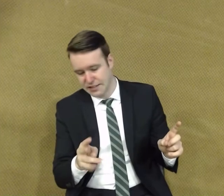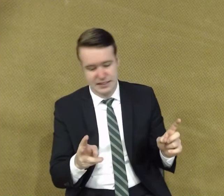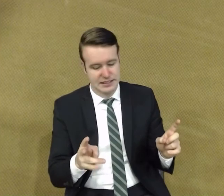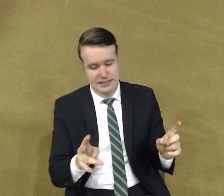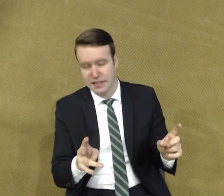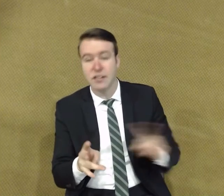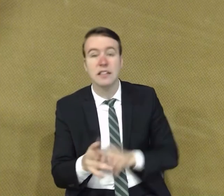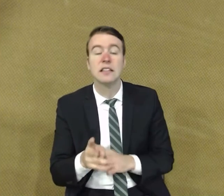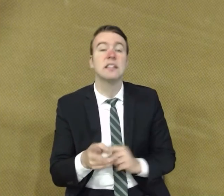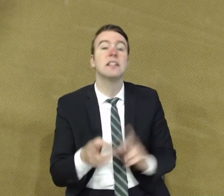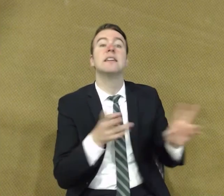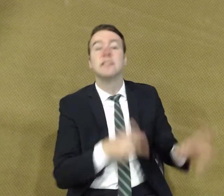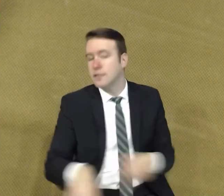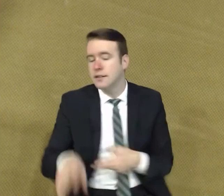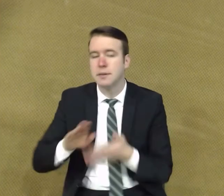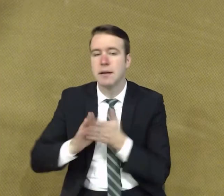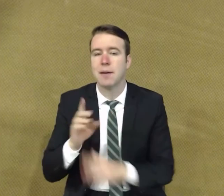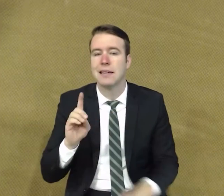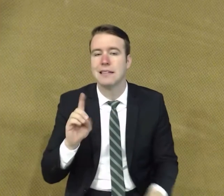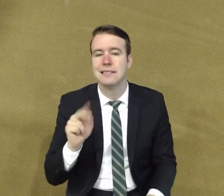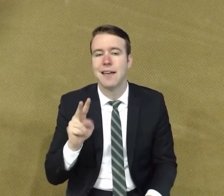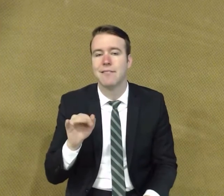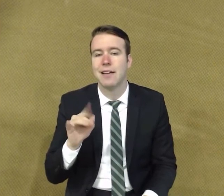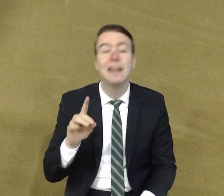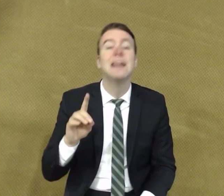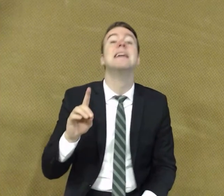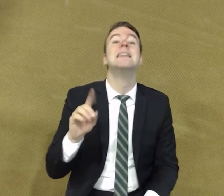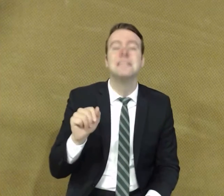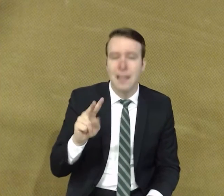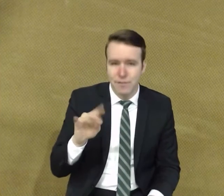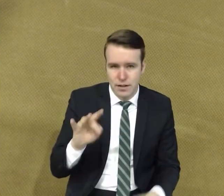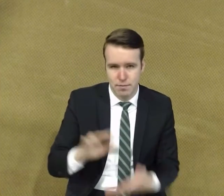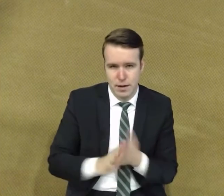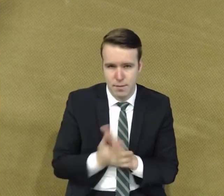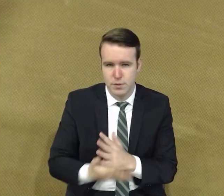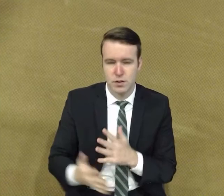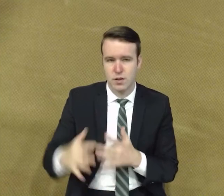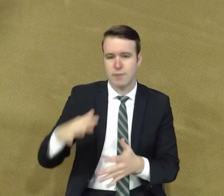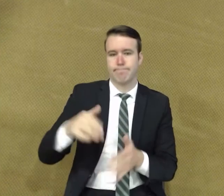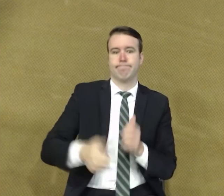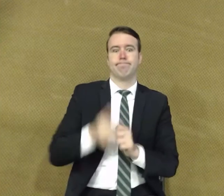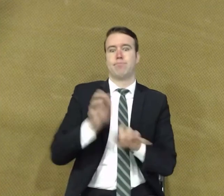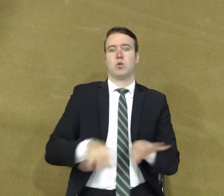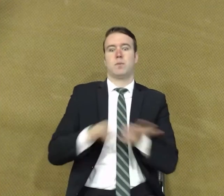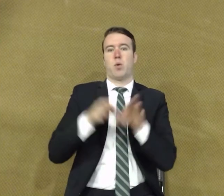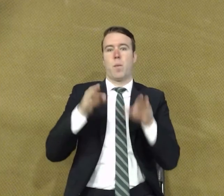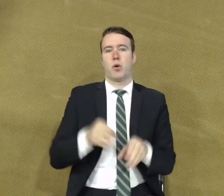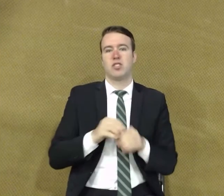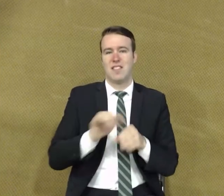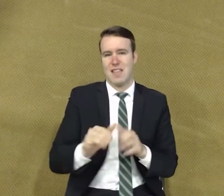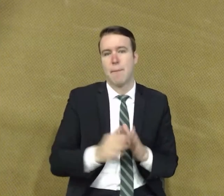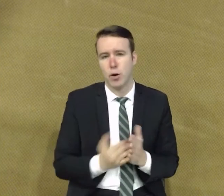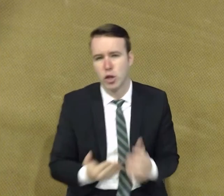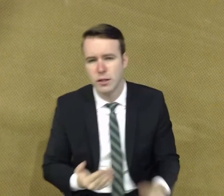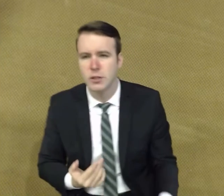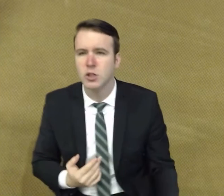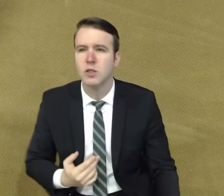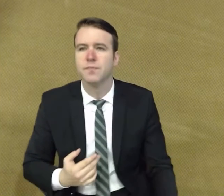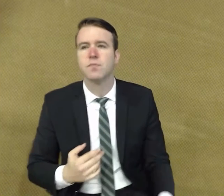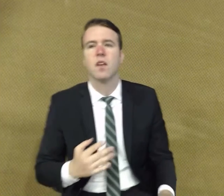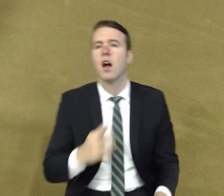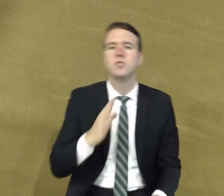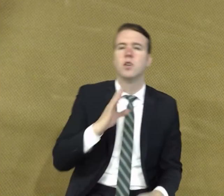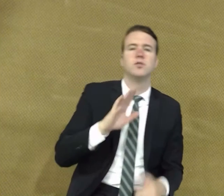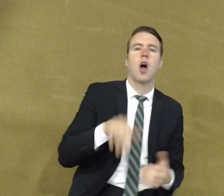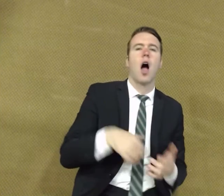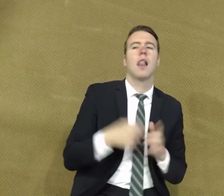then it transfers to David, and David is the primary character in the book. And so it's all about